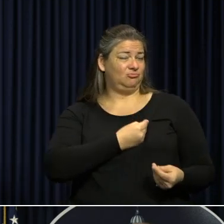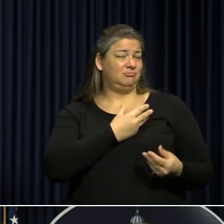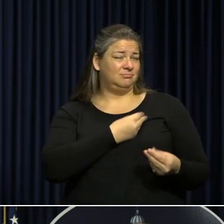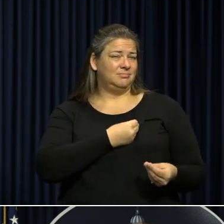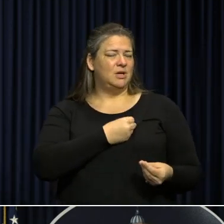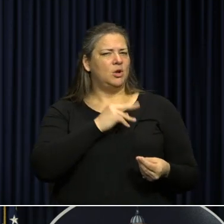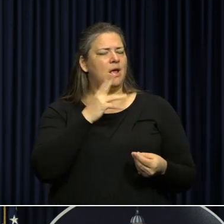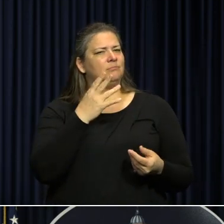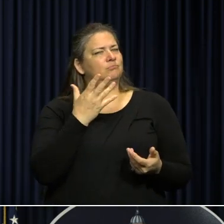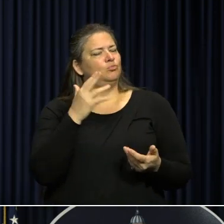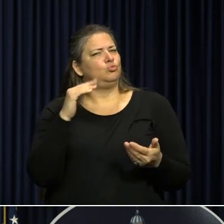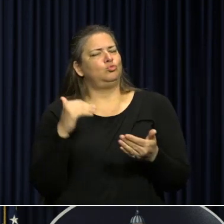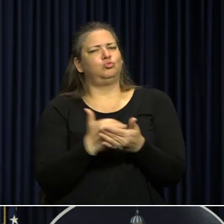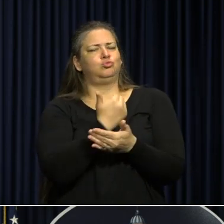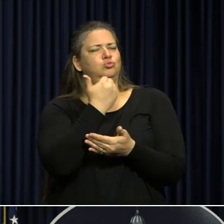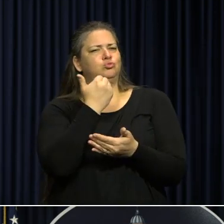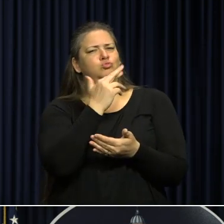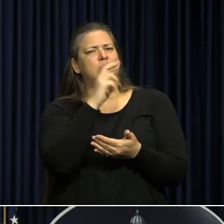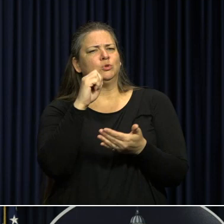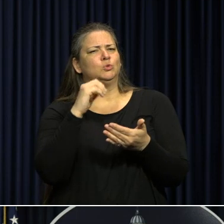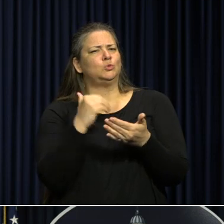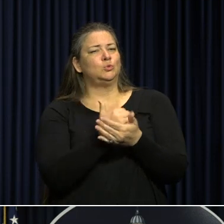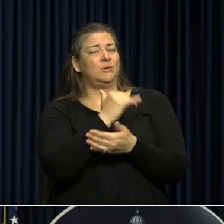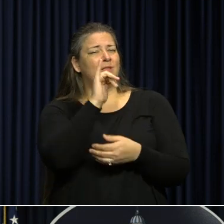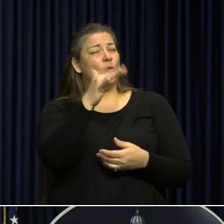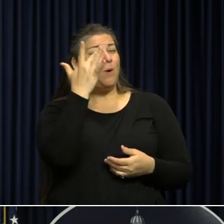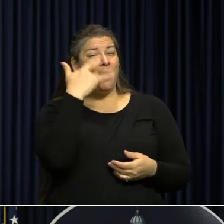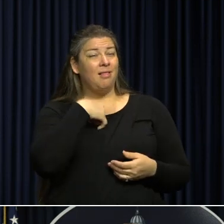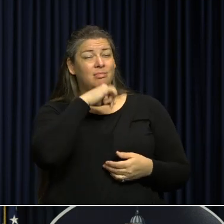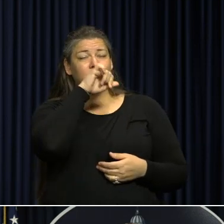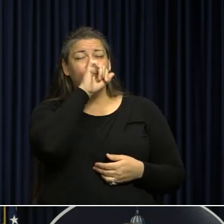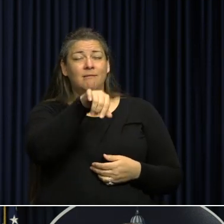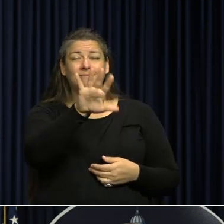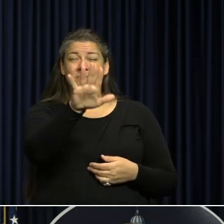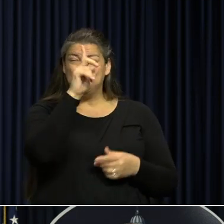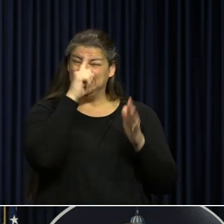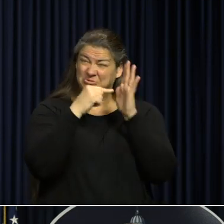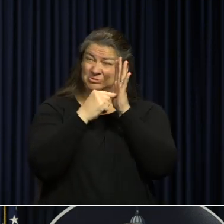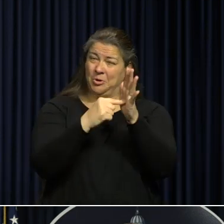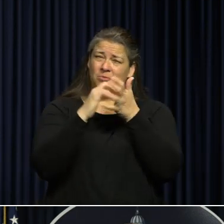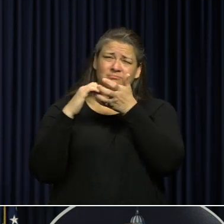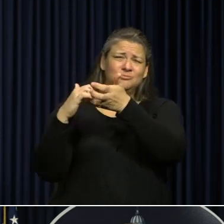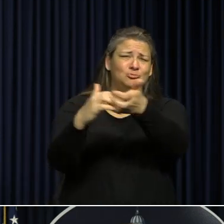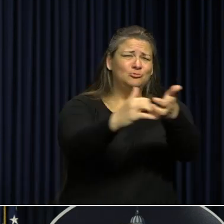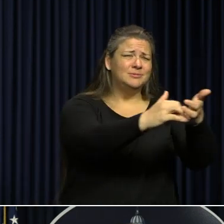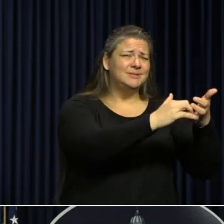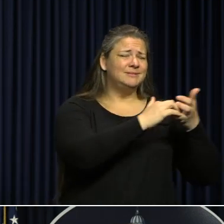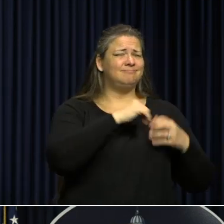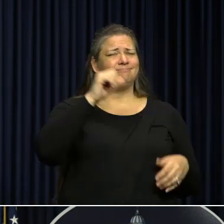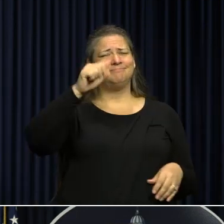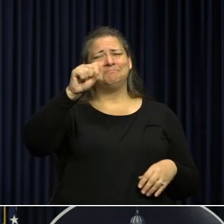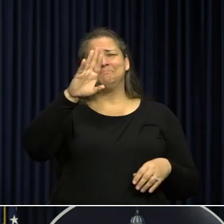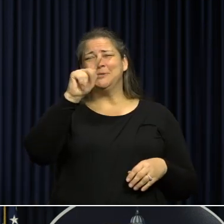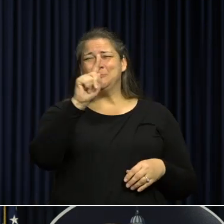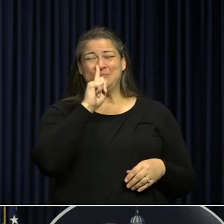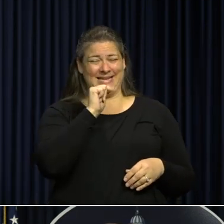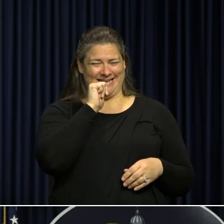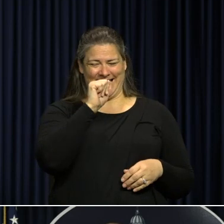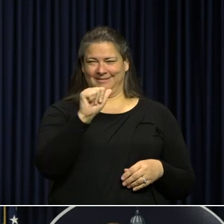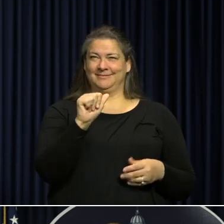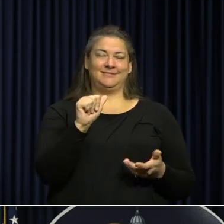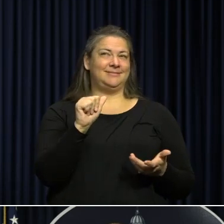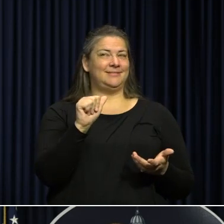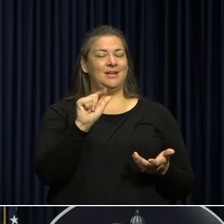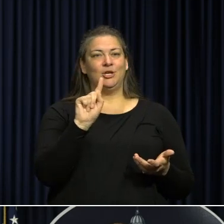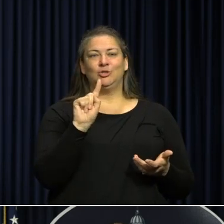renewal. And one of the things that I really love about this isn't just the unity that it's shown, And it is not just